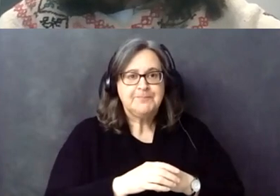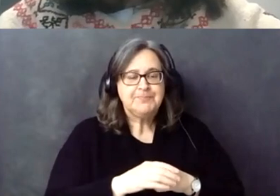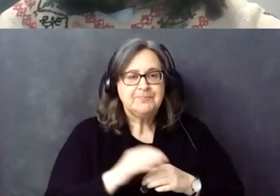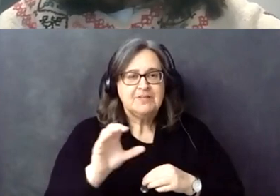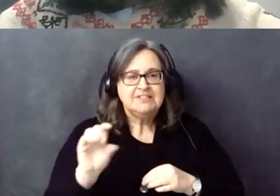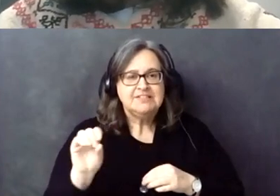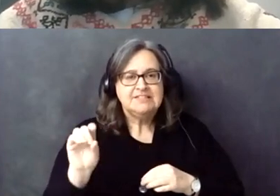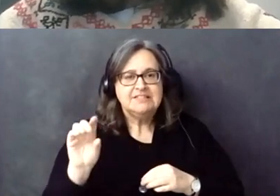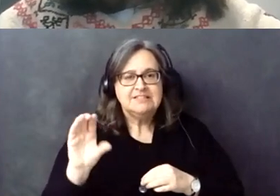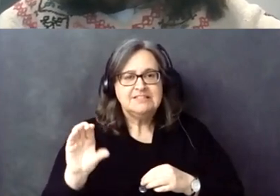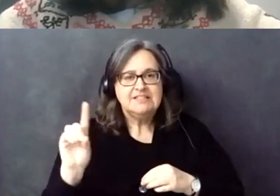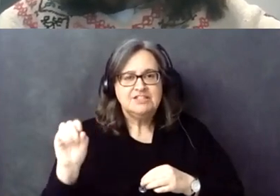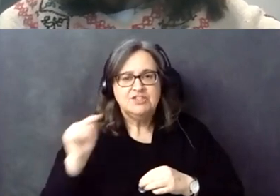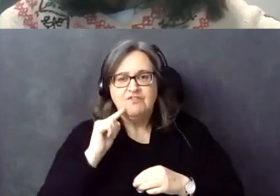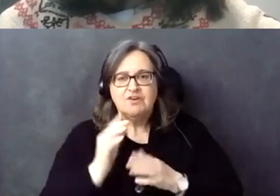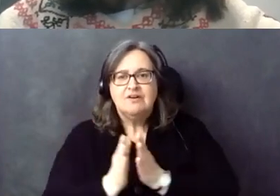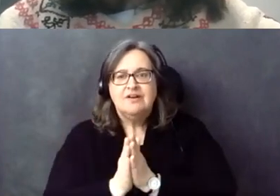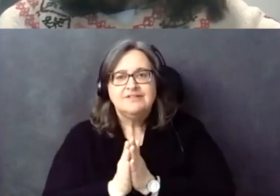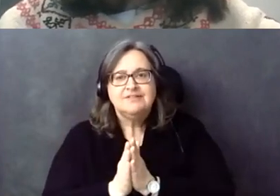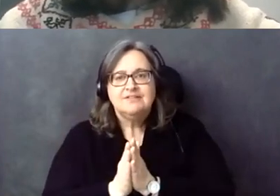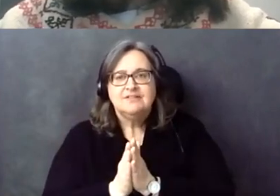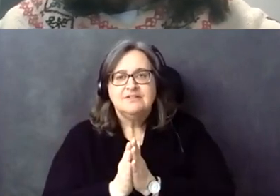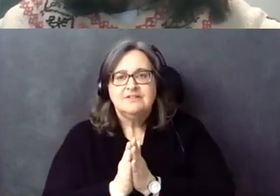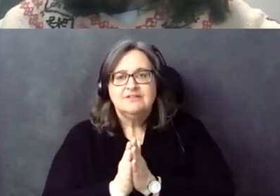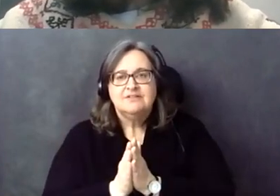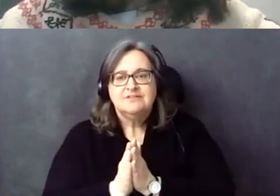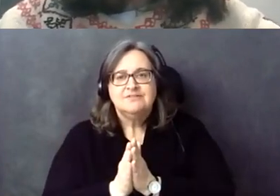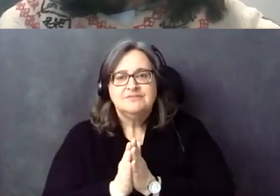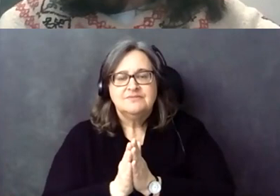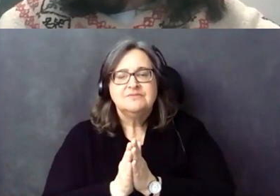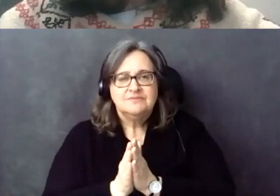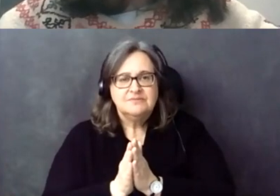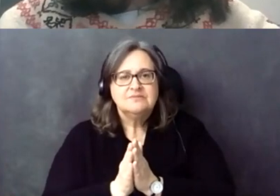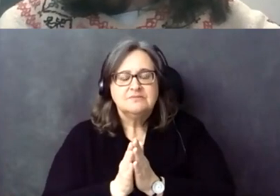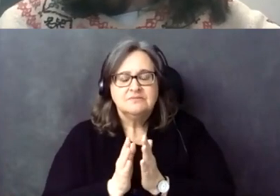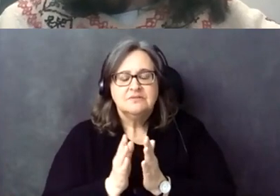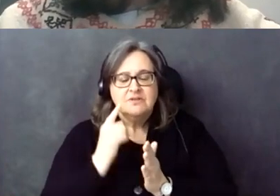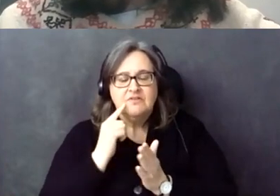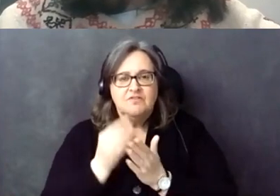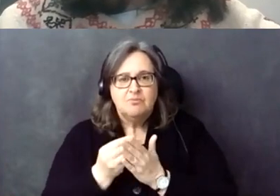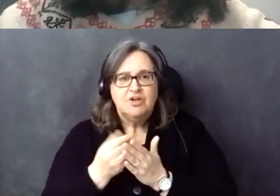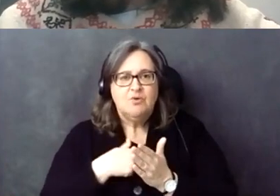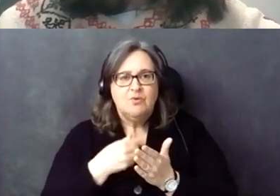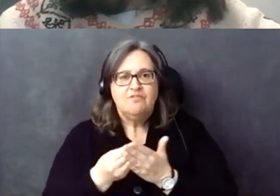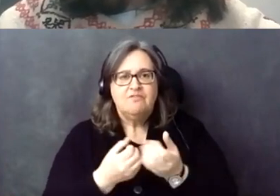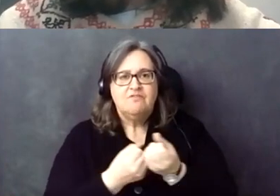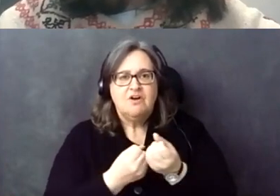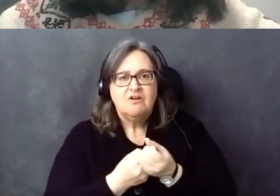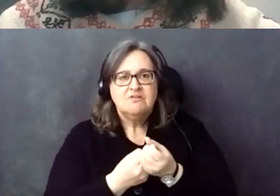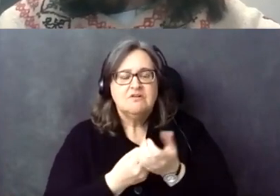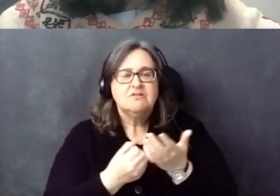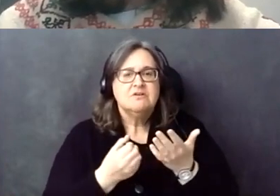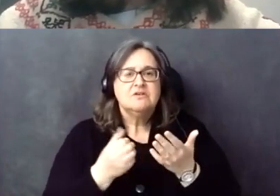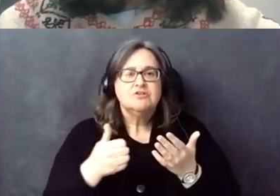CDOT asks for monies specifically. We fund education every year. We fund CDOT, transportation,